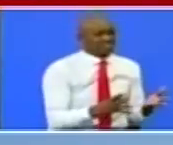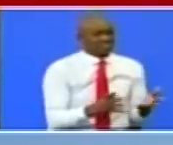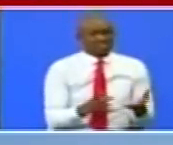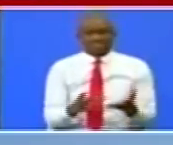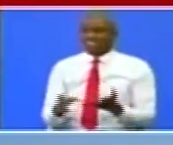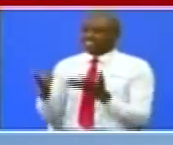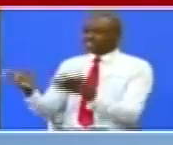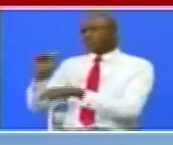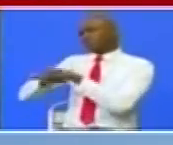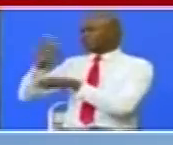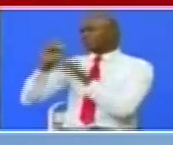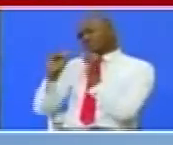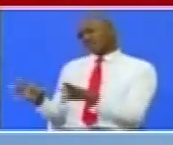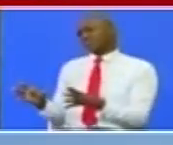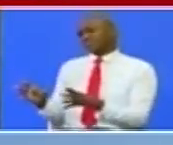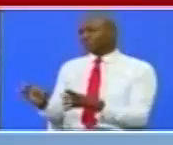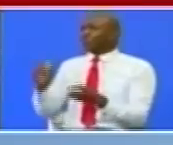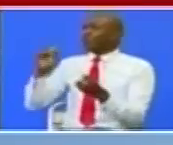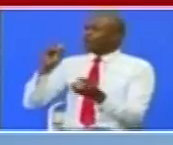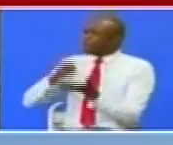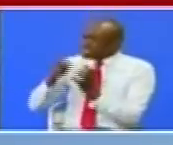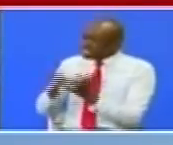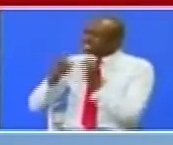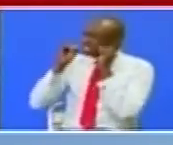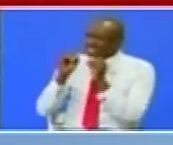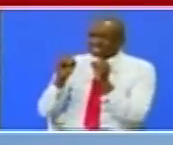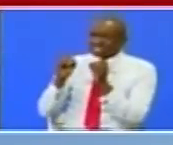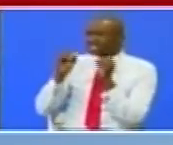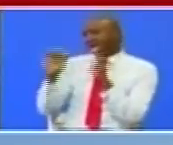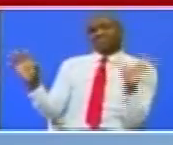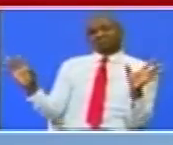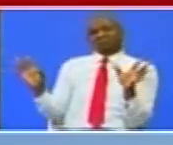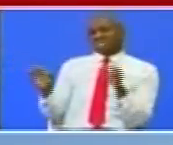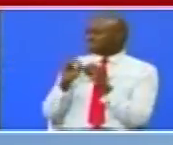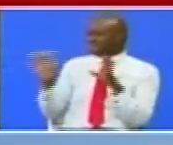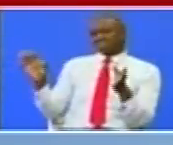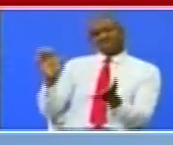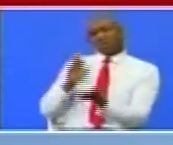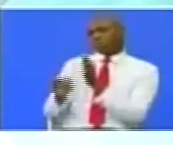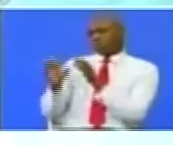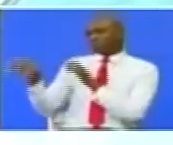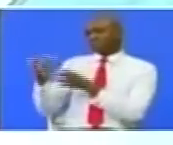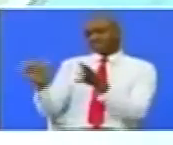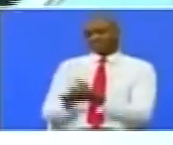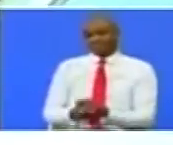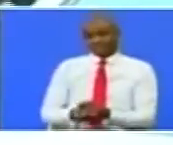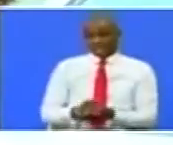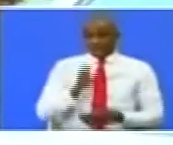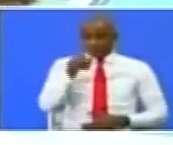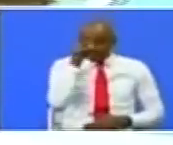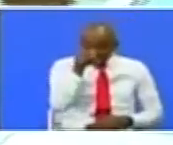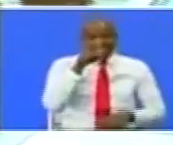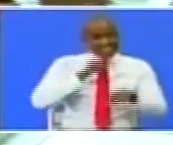it is not good for him. So there is absolutely no vacancy at all still. Yeah, at the moment, no. On reaching the